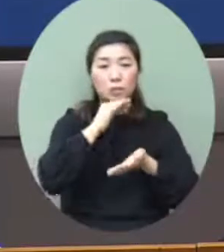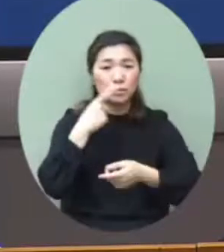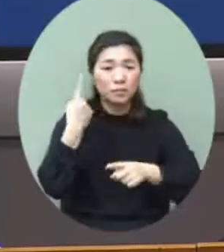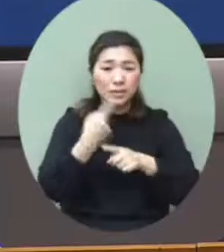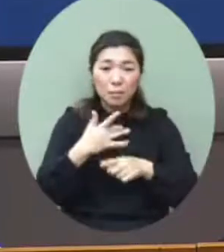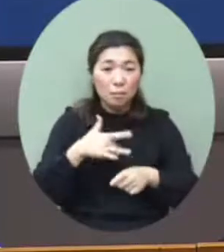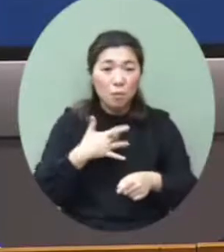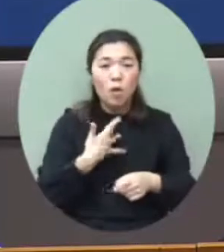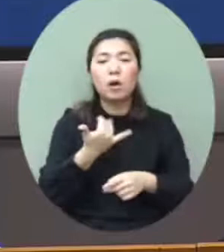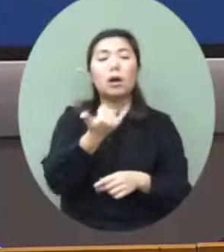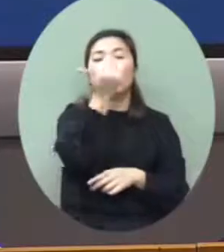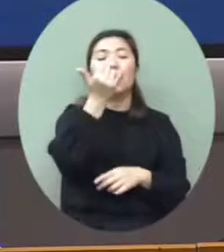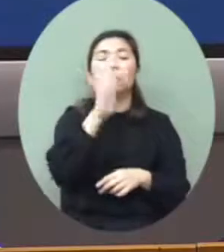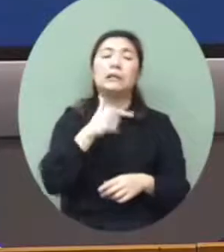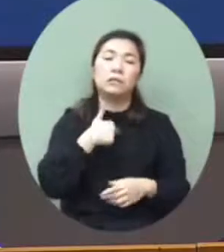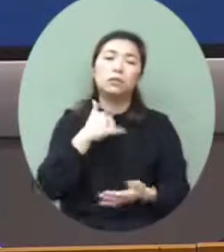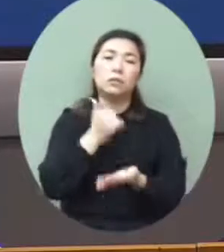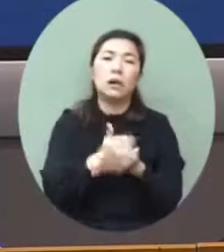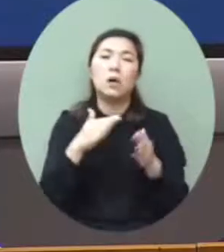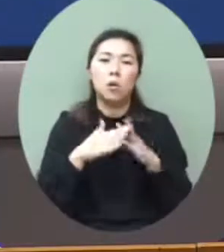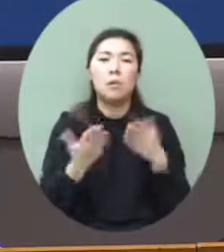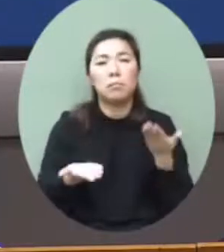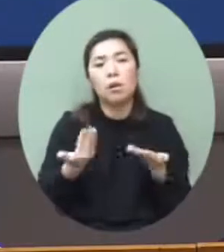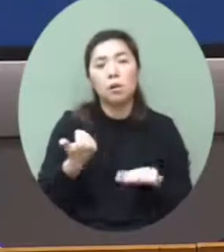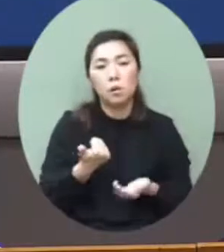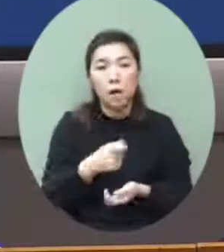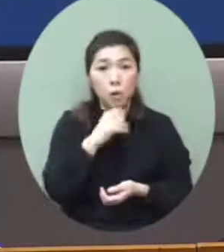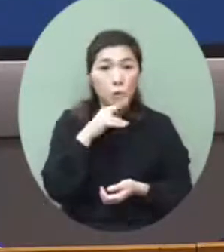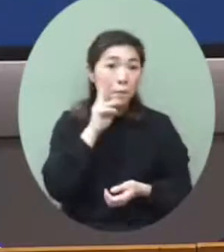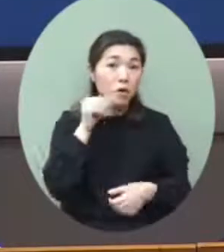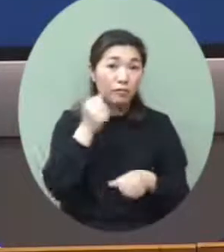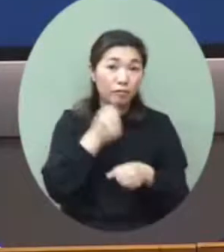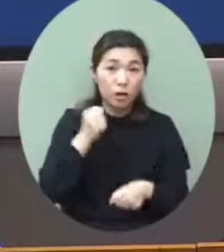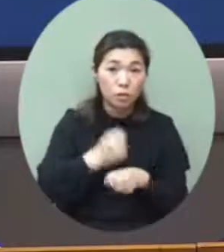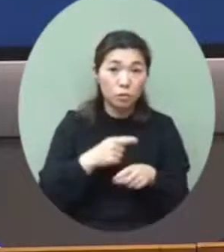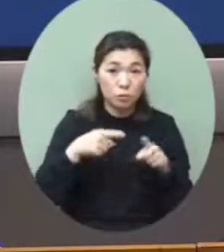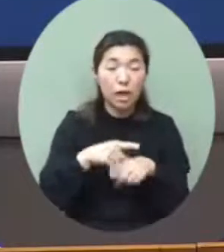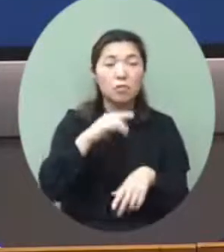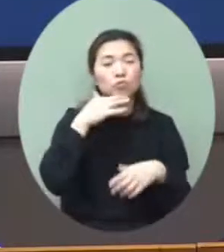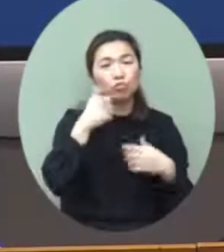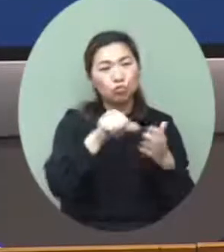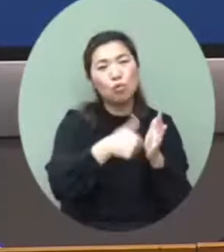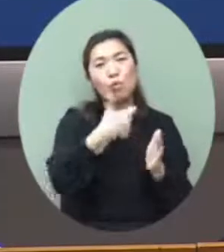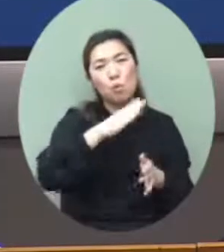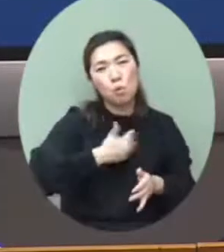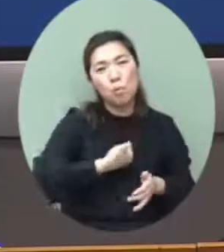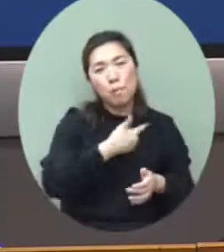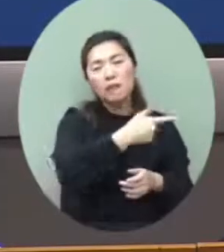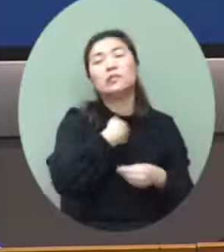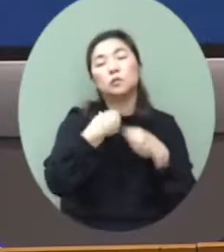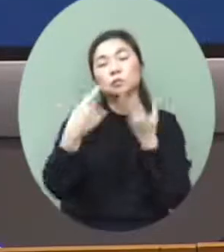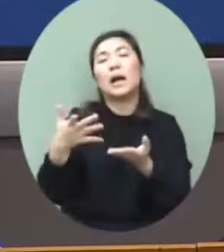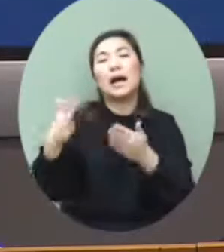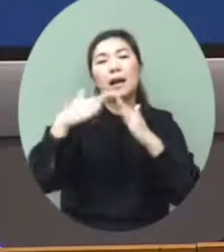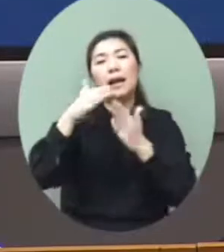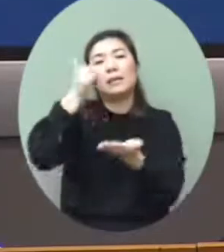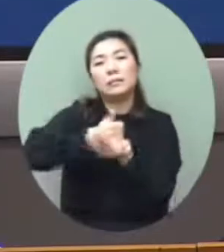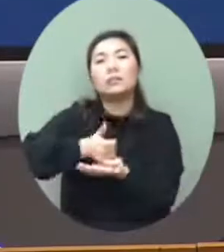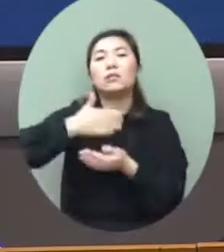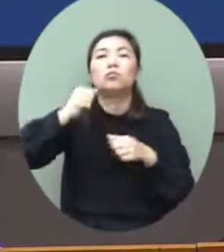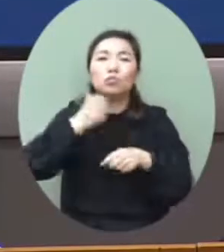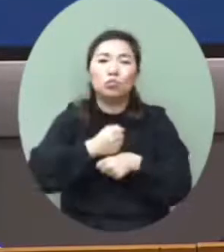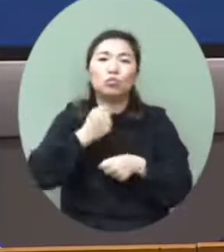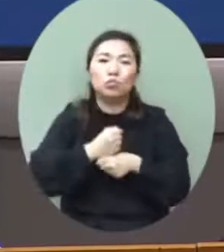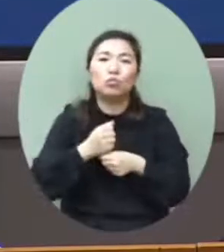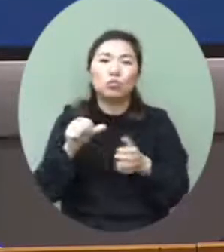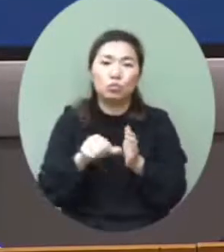of commuters. We call for the public to refrain from going out unless necessary,